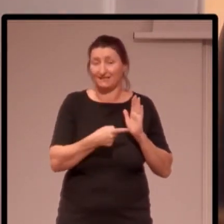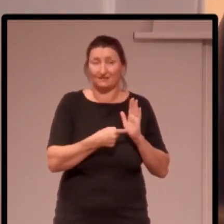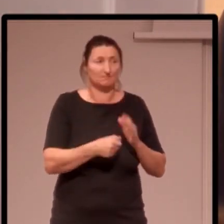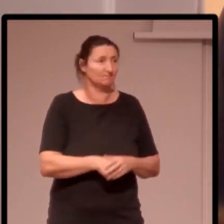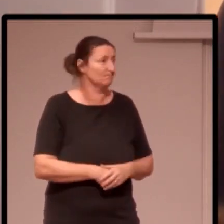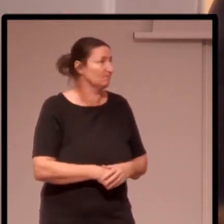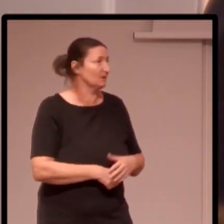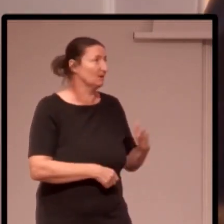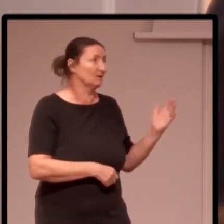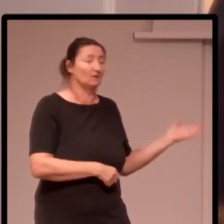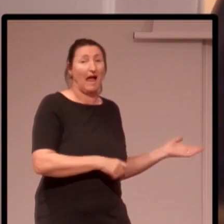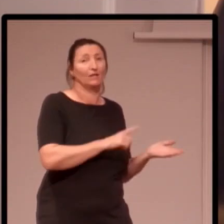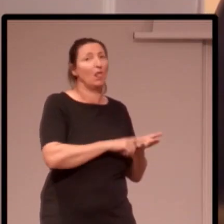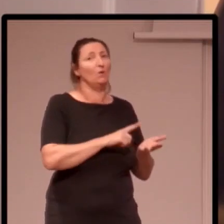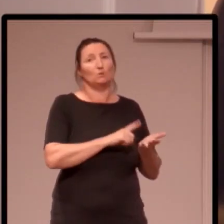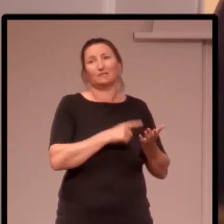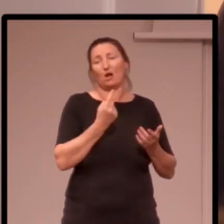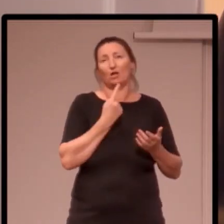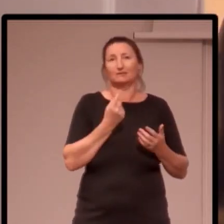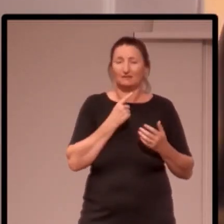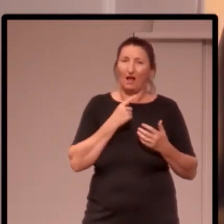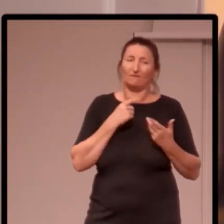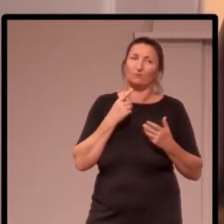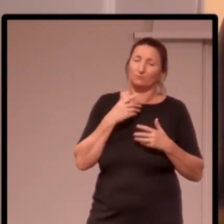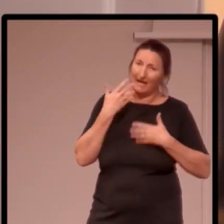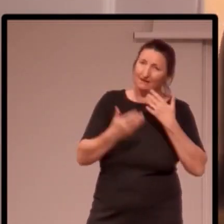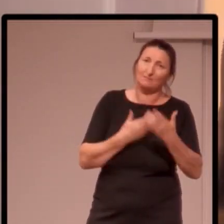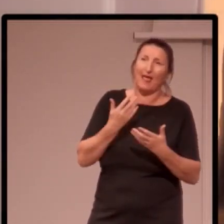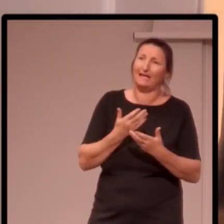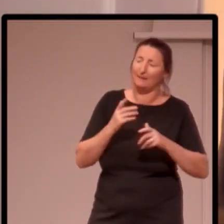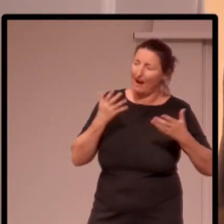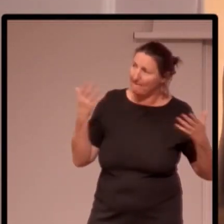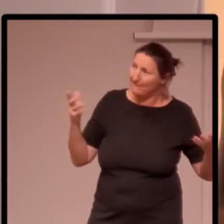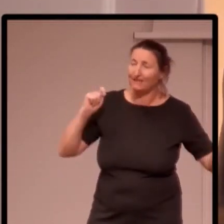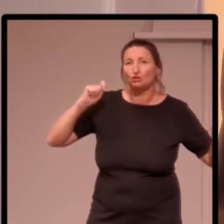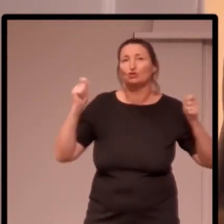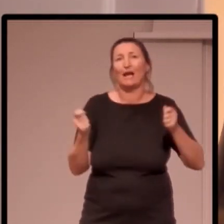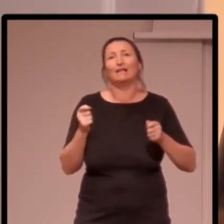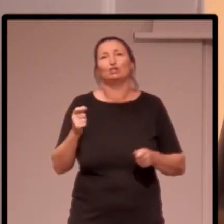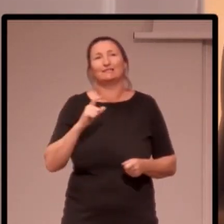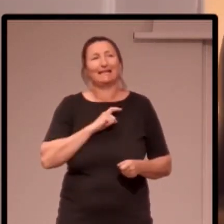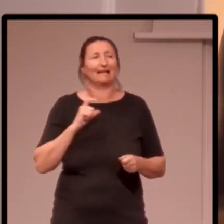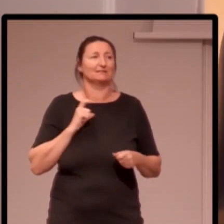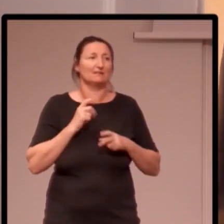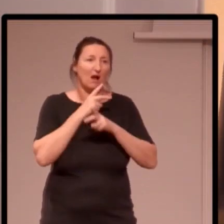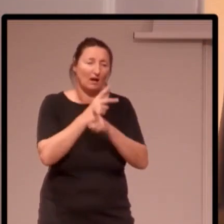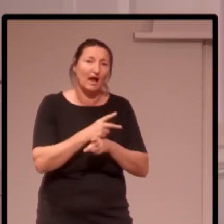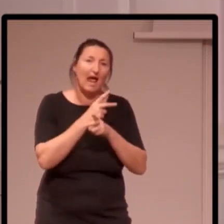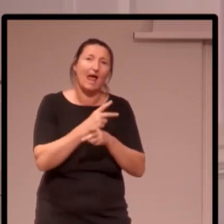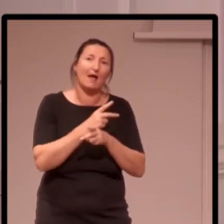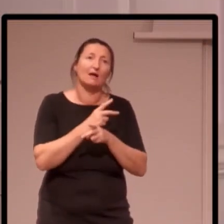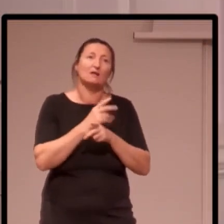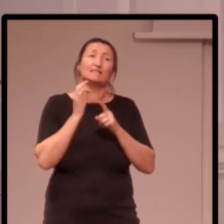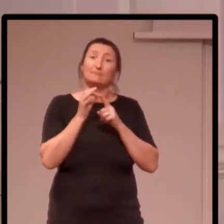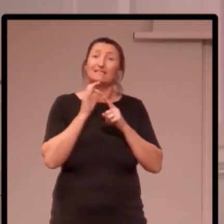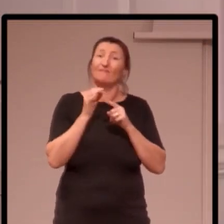I think Lucy really kind of shone the light on the massive changes in cancer care, and that could be said for lots of other long-term